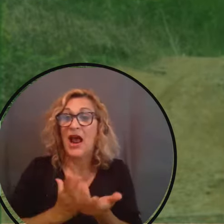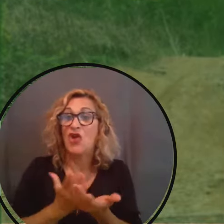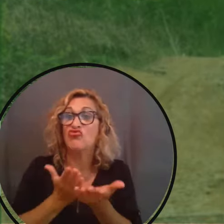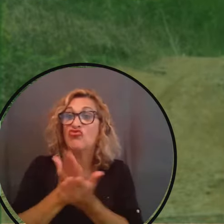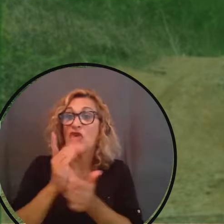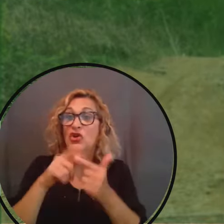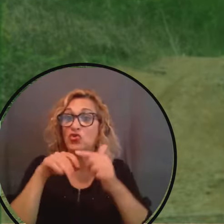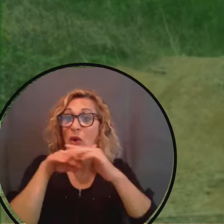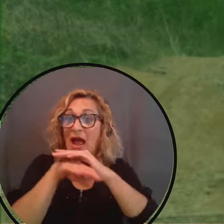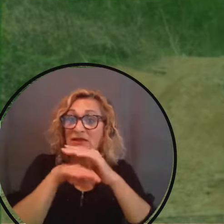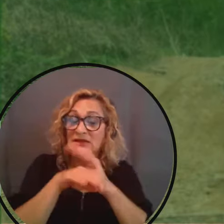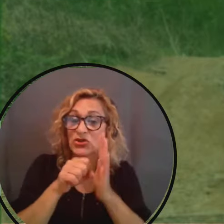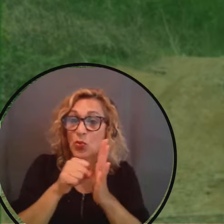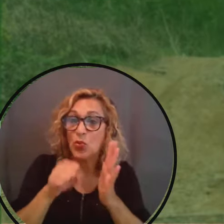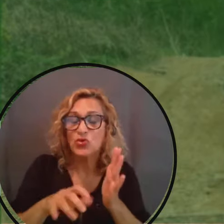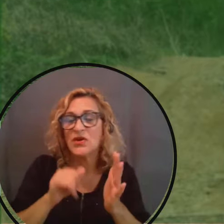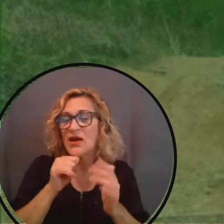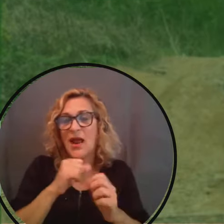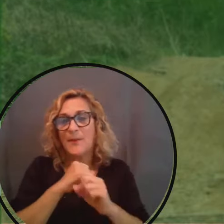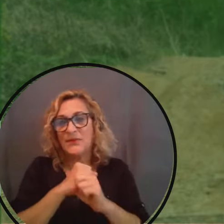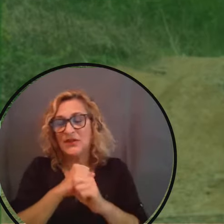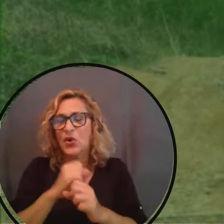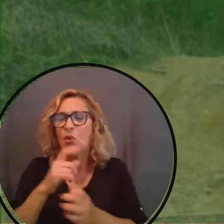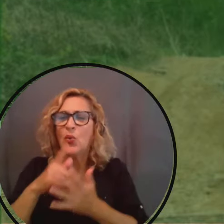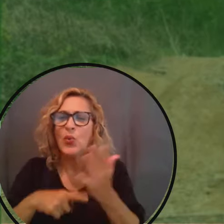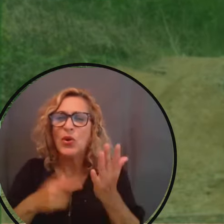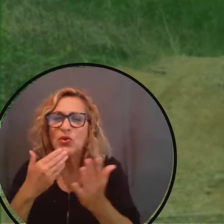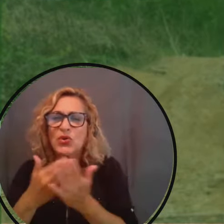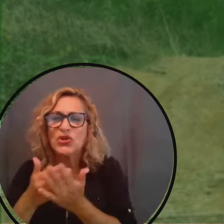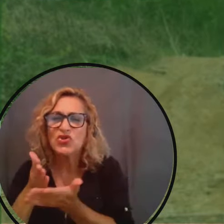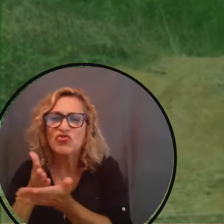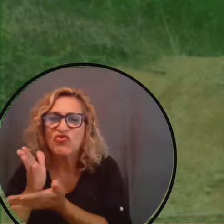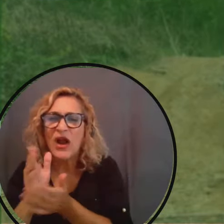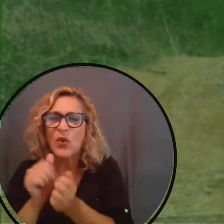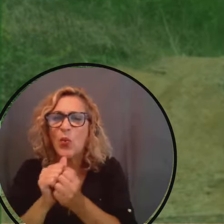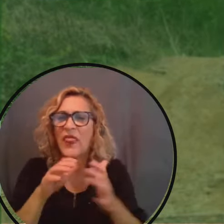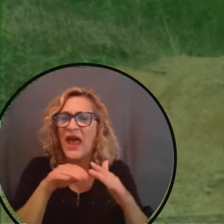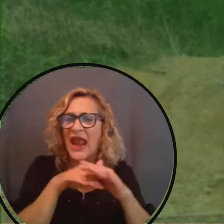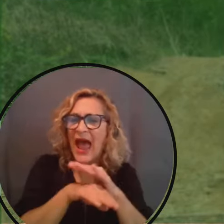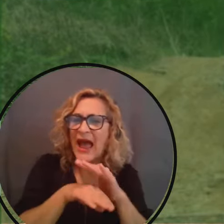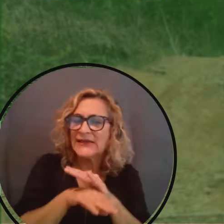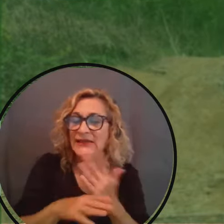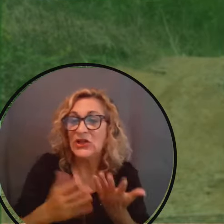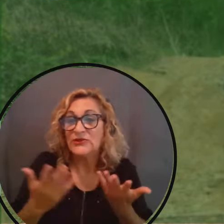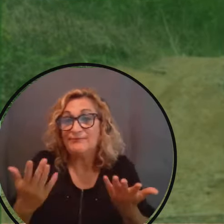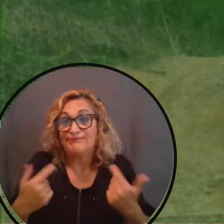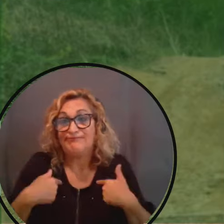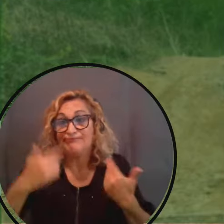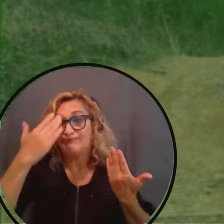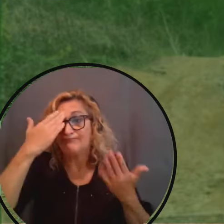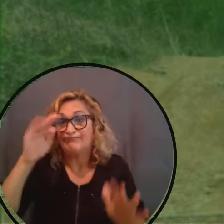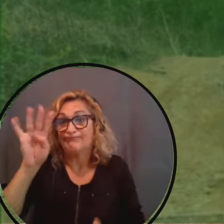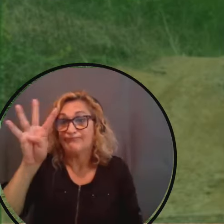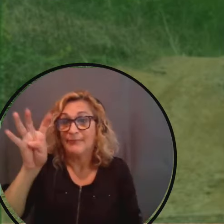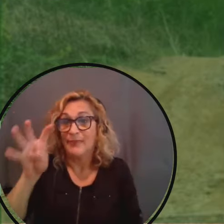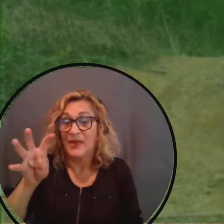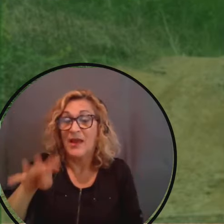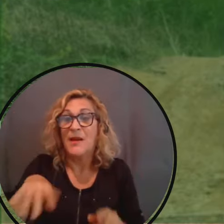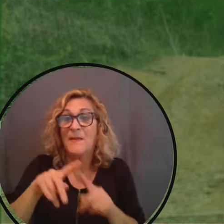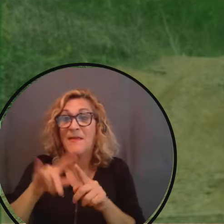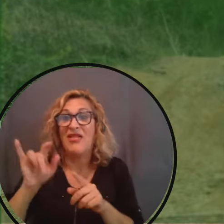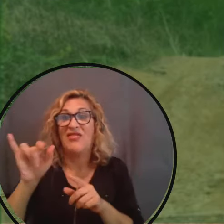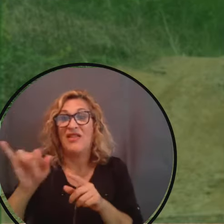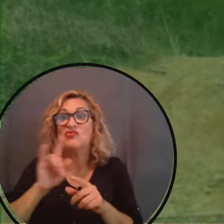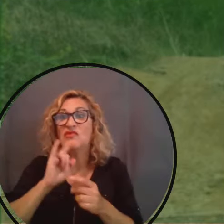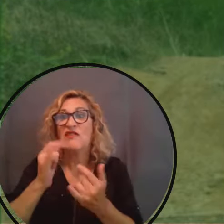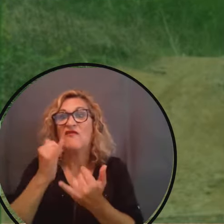So, what good is a right without access? I'm not quite sure, but this was the final nail in the coffin that allowed